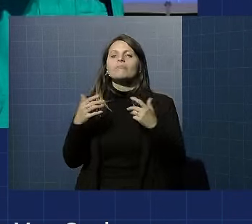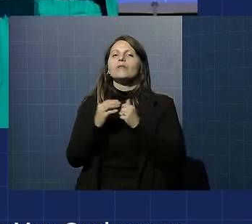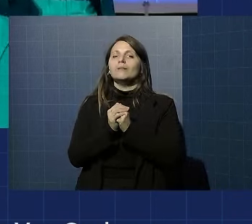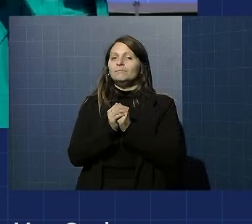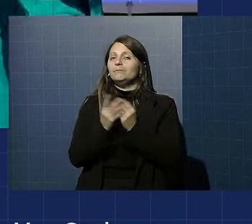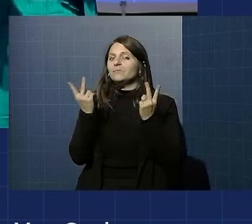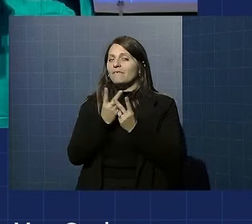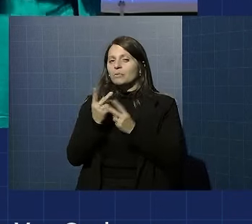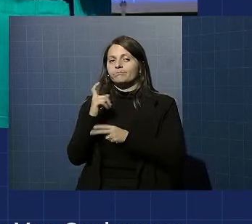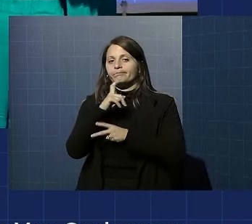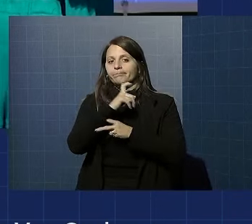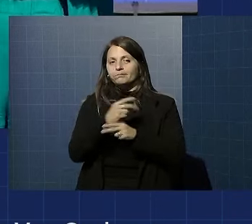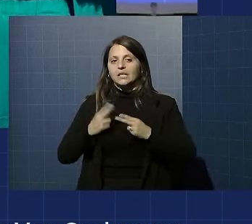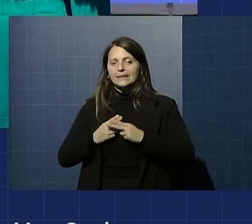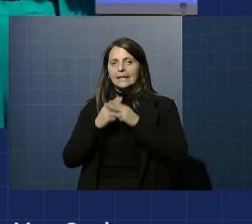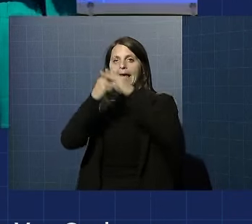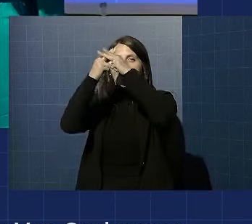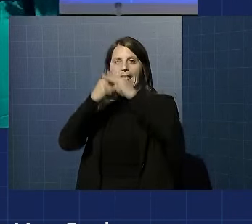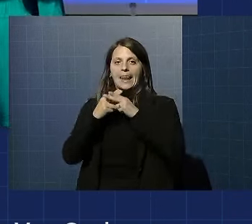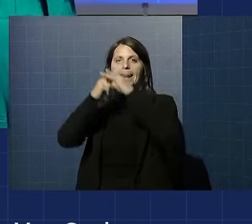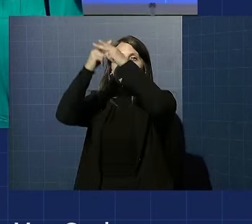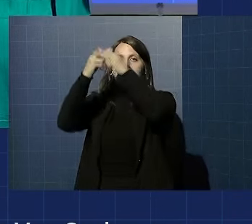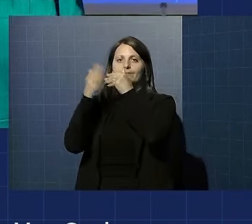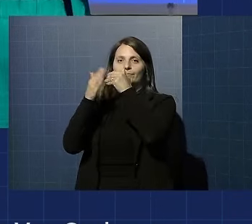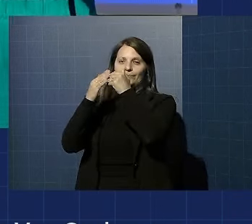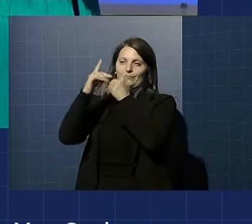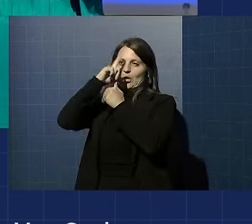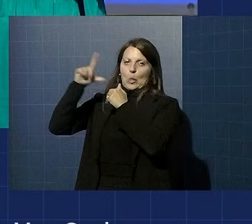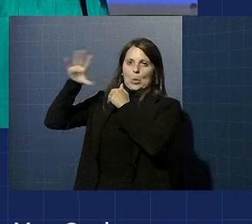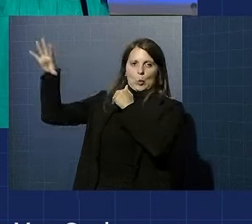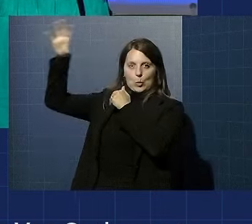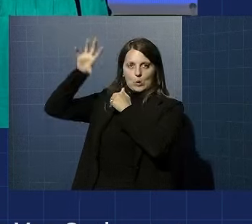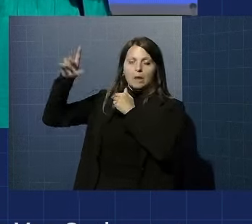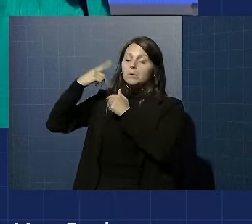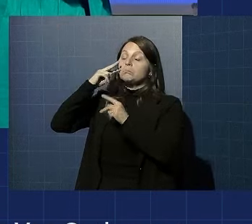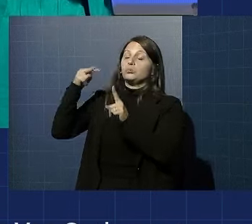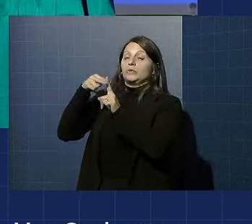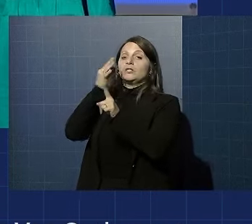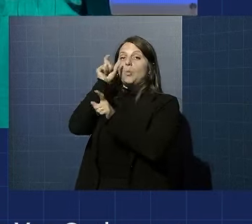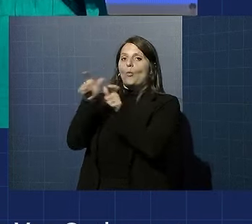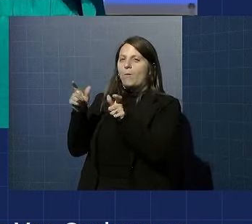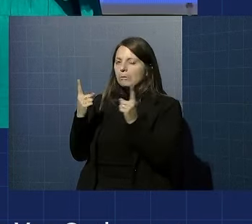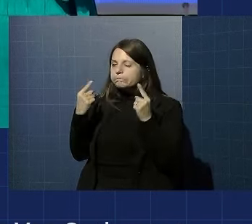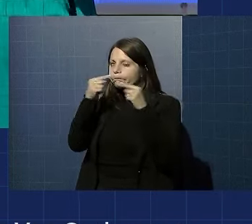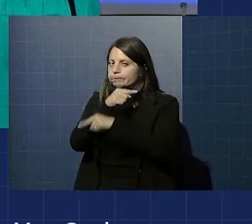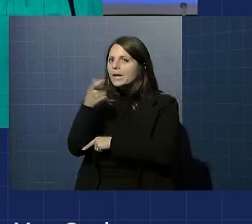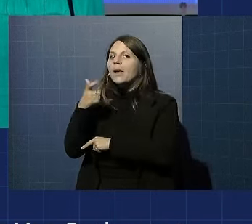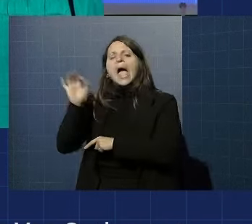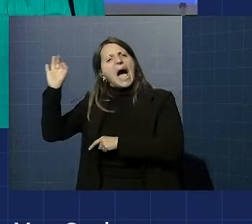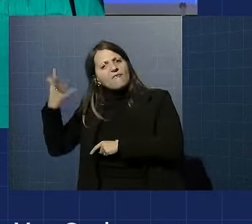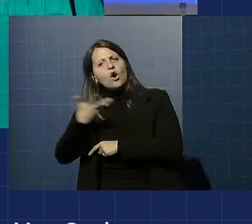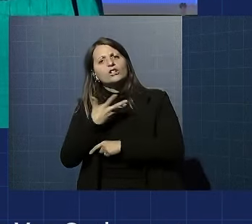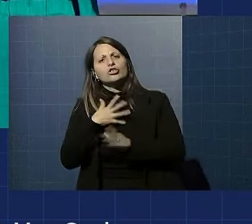human perspective as well, because sometimes there will be crew there, and we can actually look or do research in particularly looking at